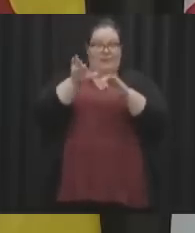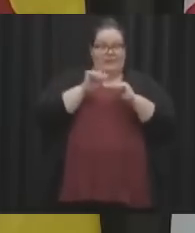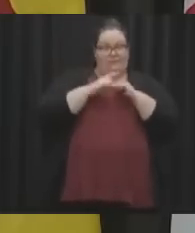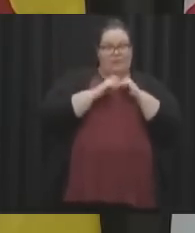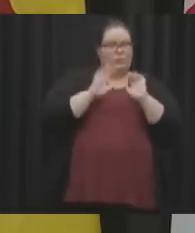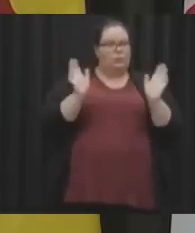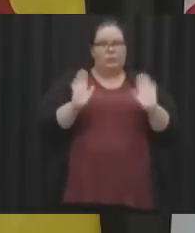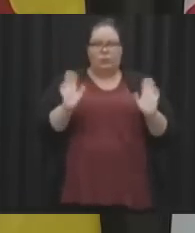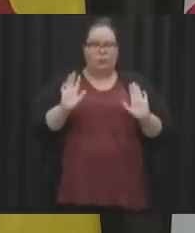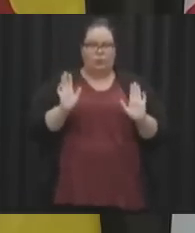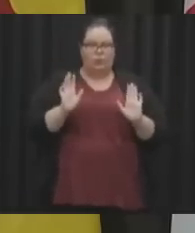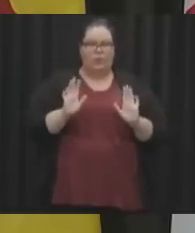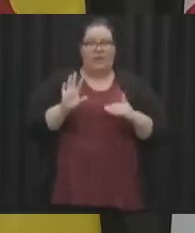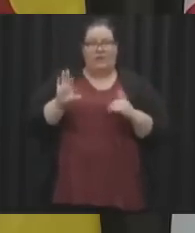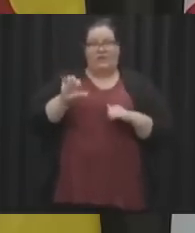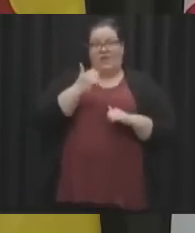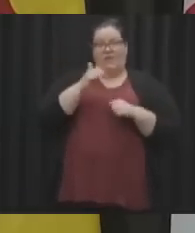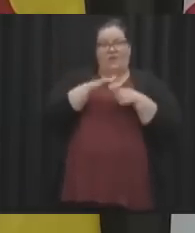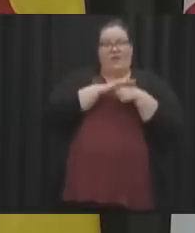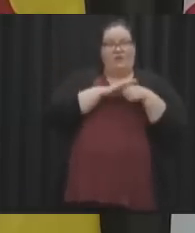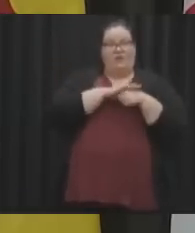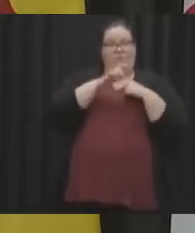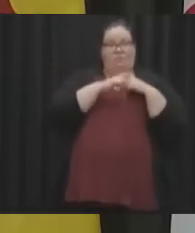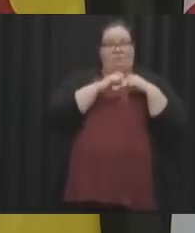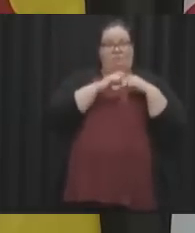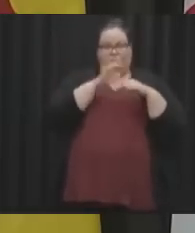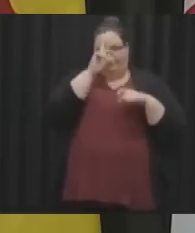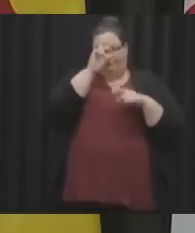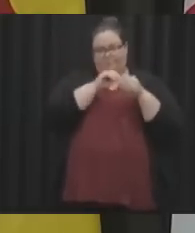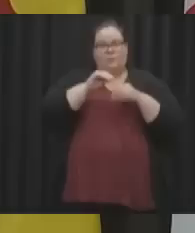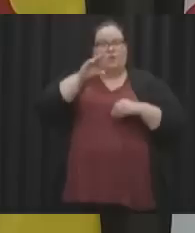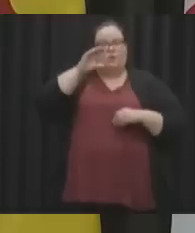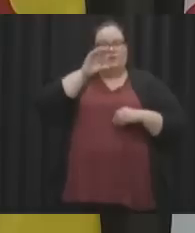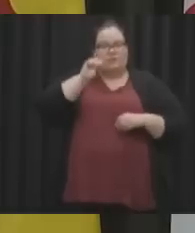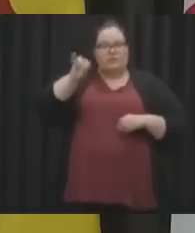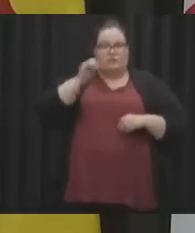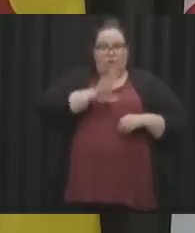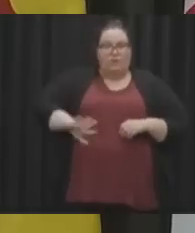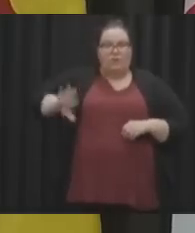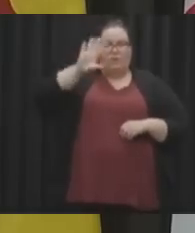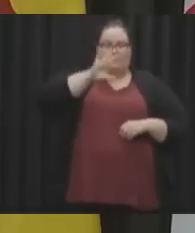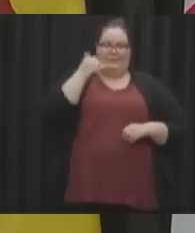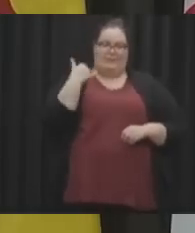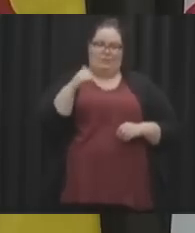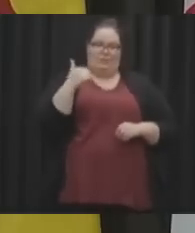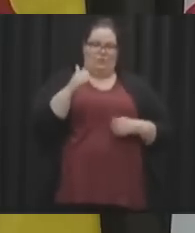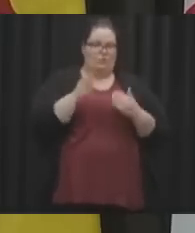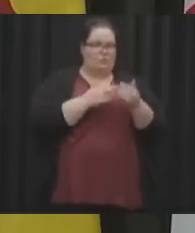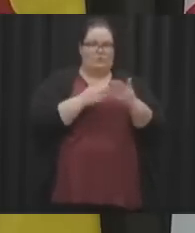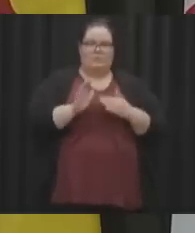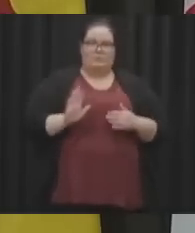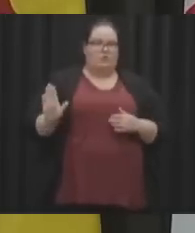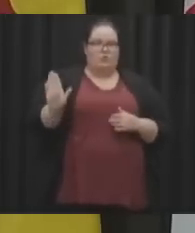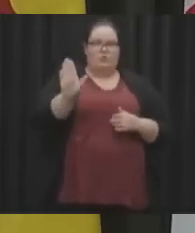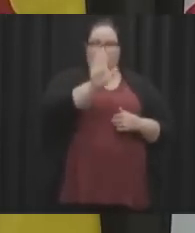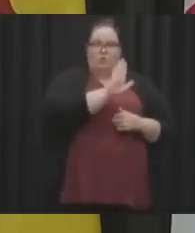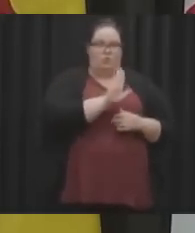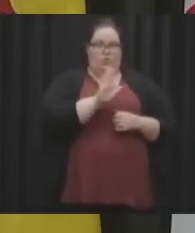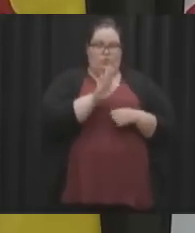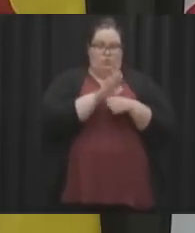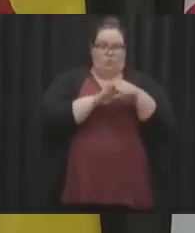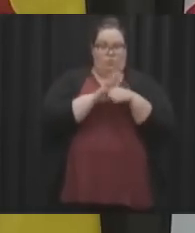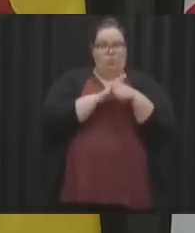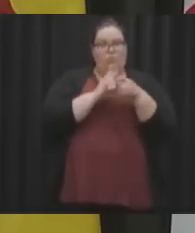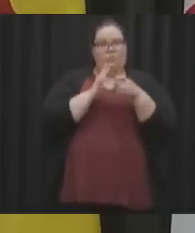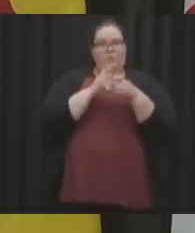in Zone 1 and 5 must wear masks both indoors and outdoors. Le port du masque est très important.